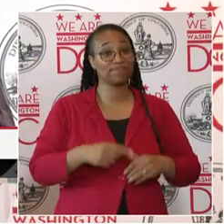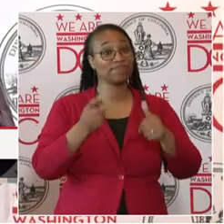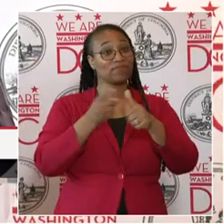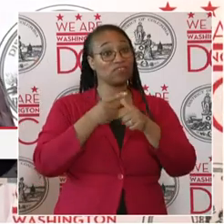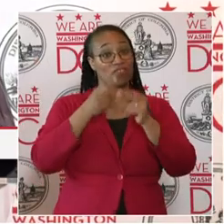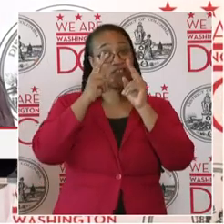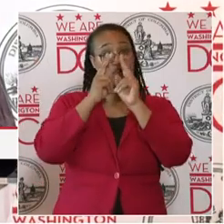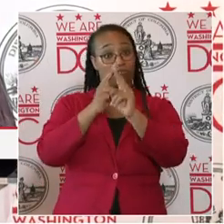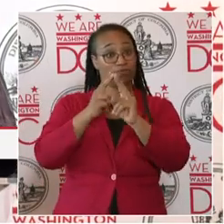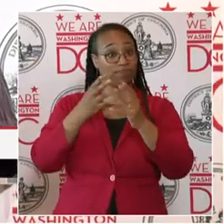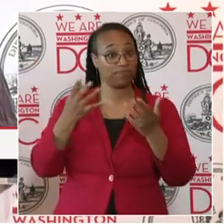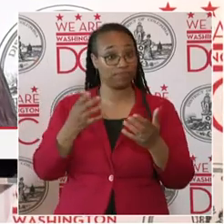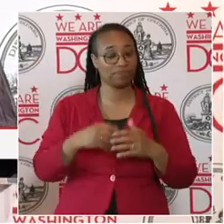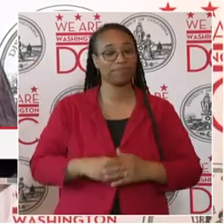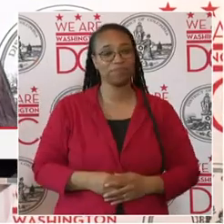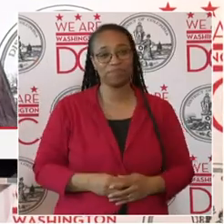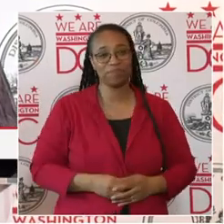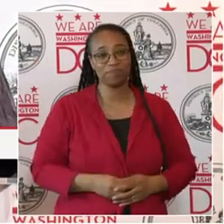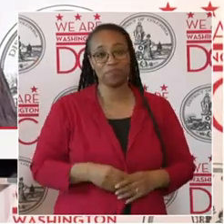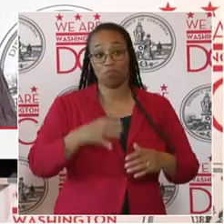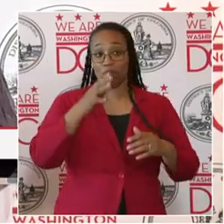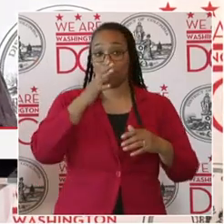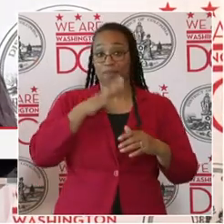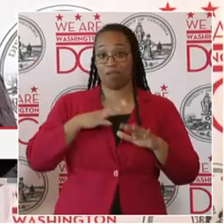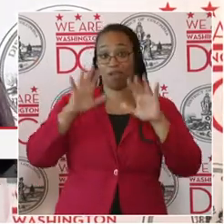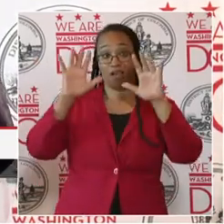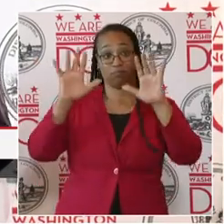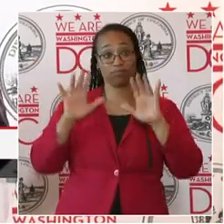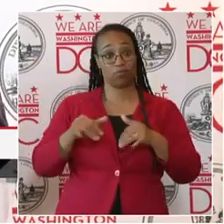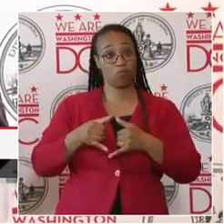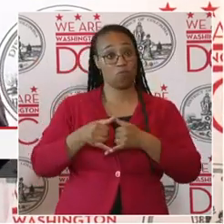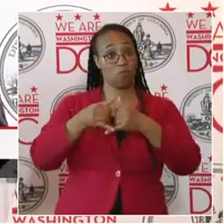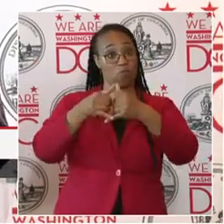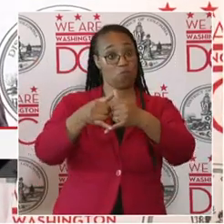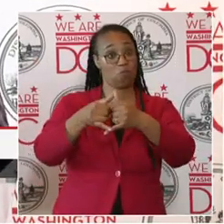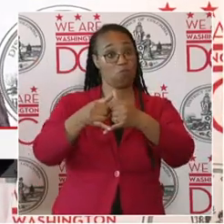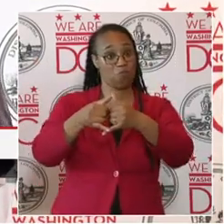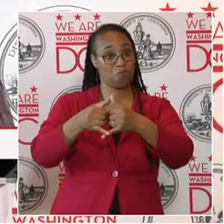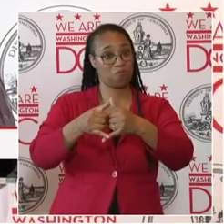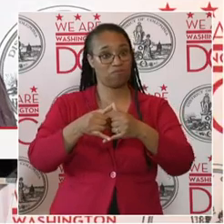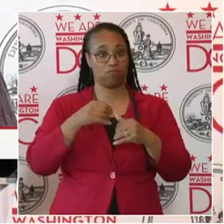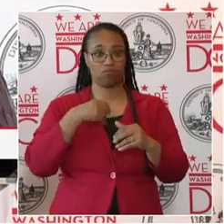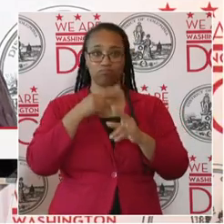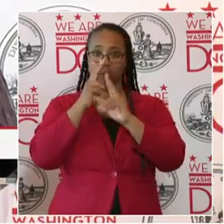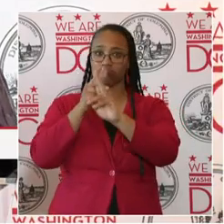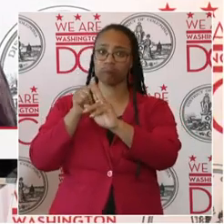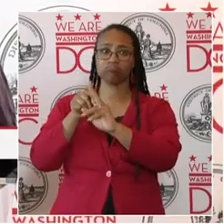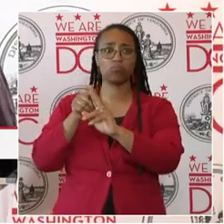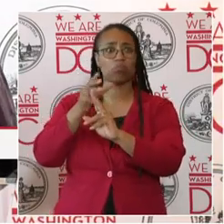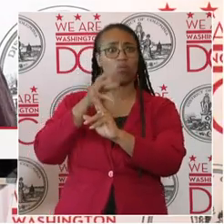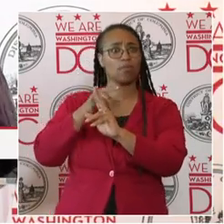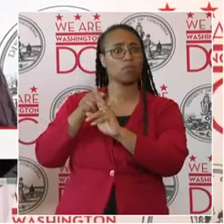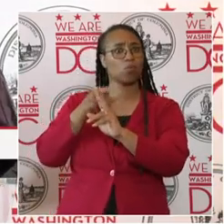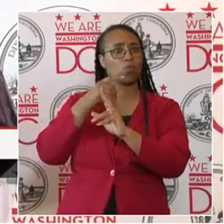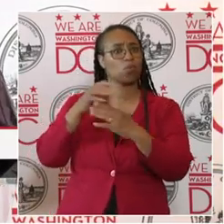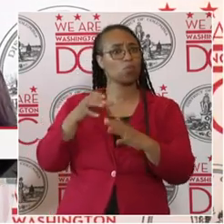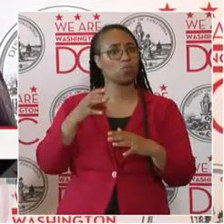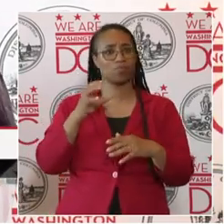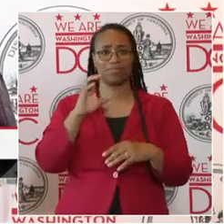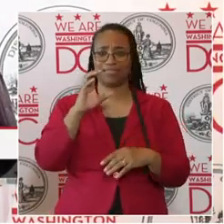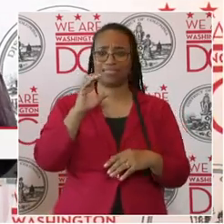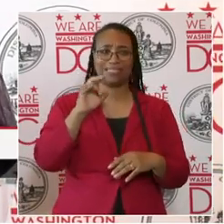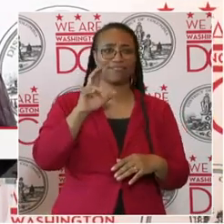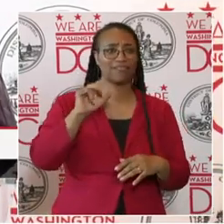Washington Women of Excellence Award, we are saluting a woman who has impact and civic engagement. That is none other